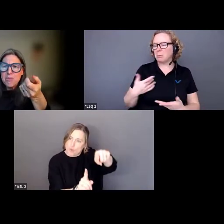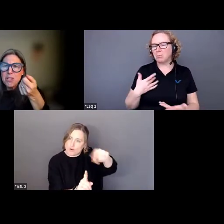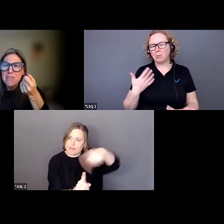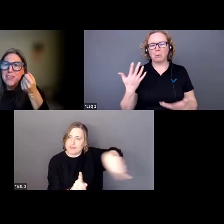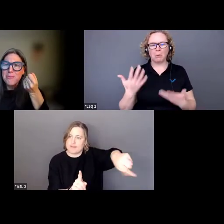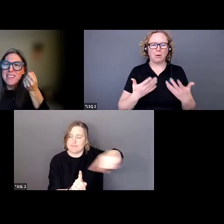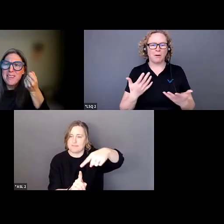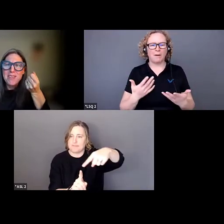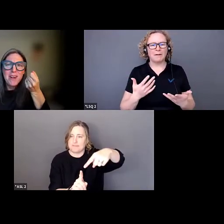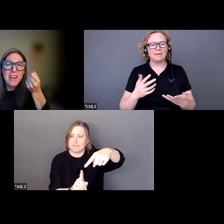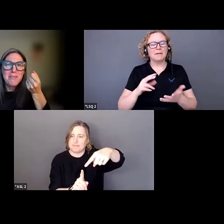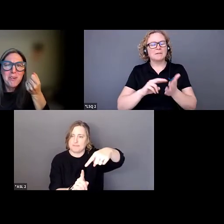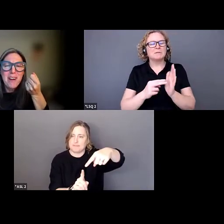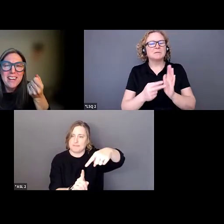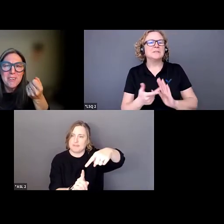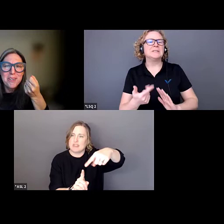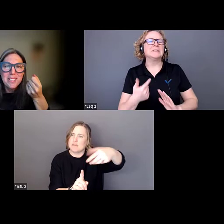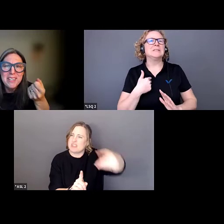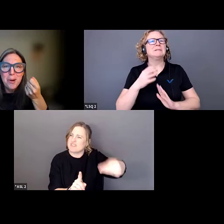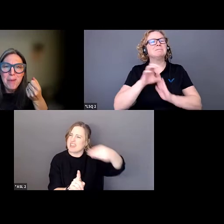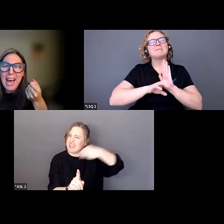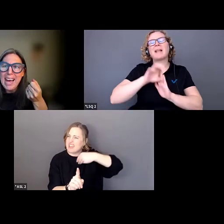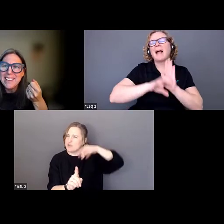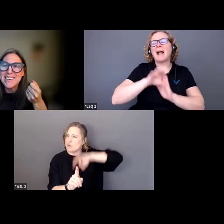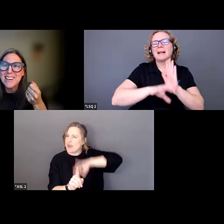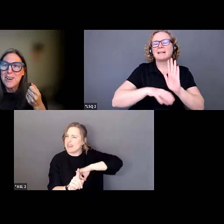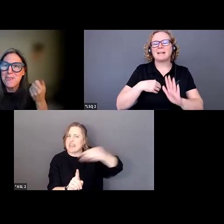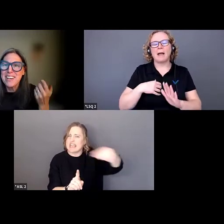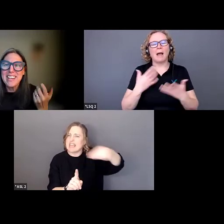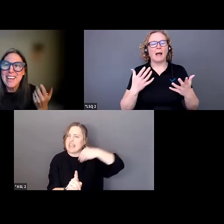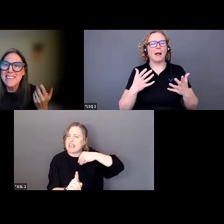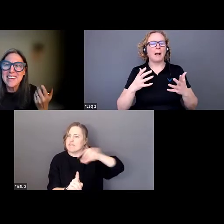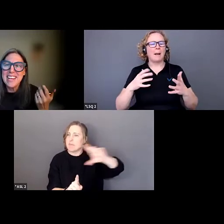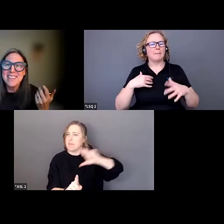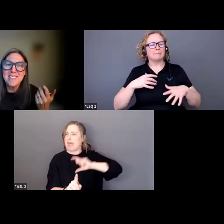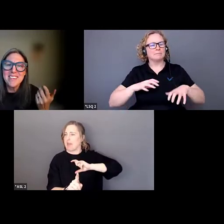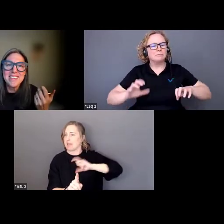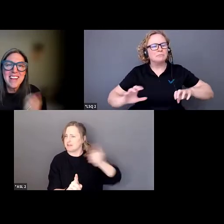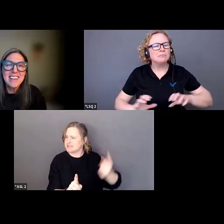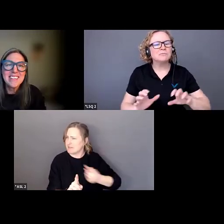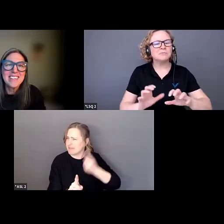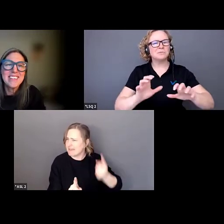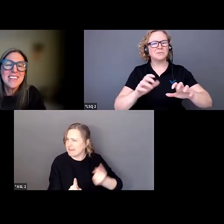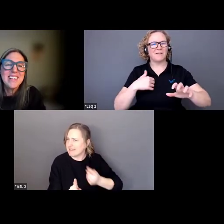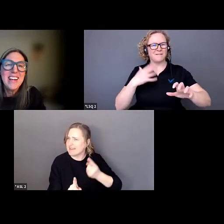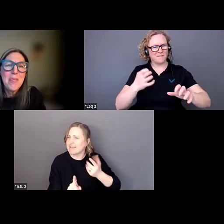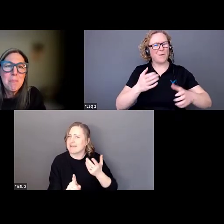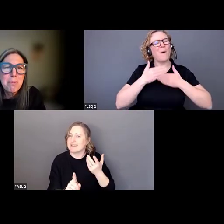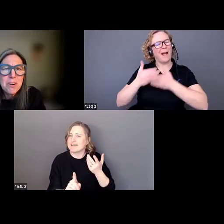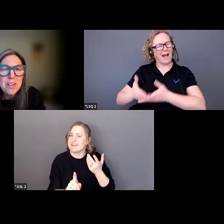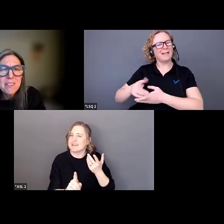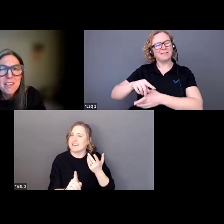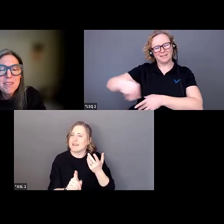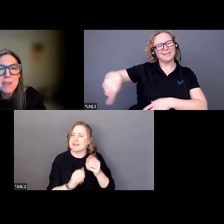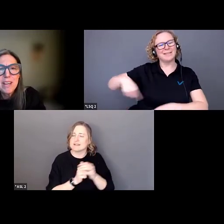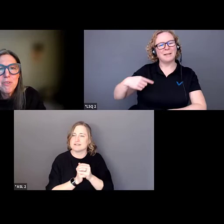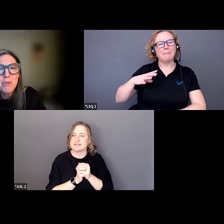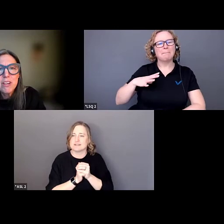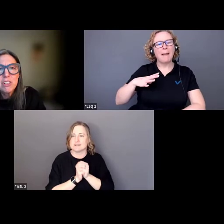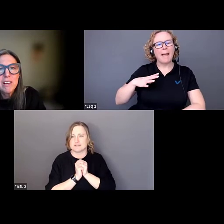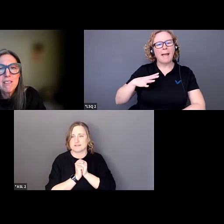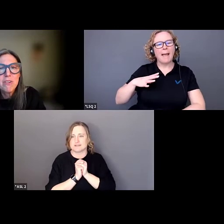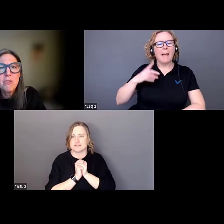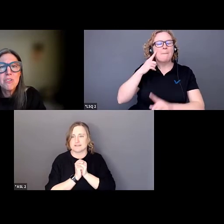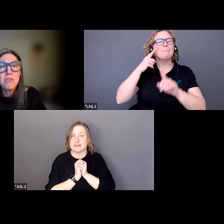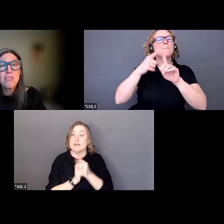That means we need to receive some kind of credit or cookie or badge for engaging in anti-racist action. And the burden that this creates